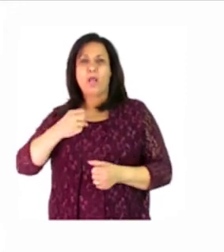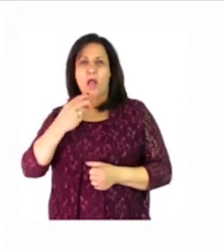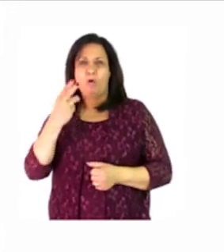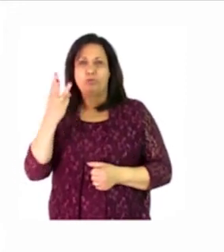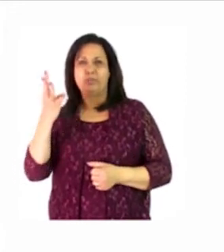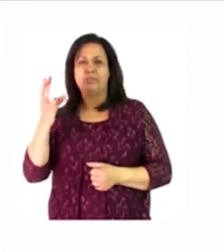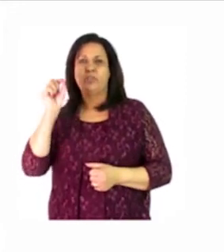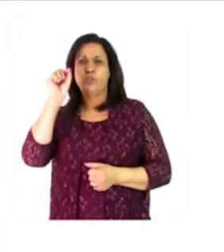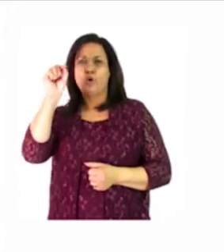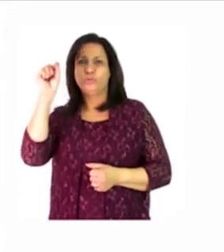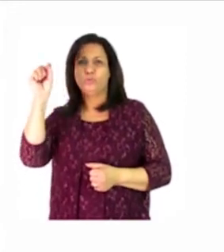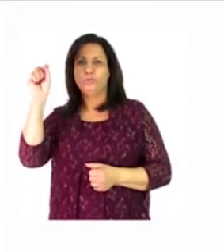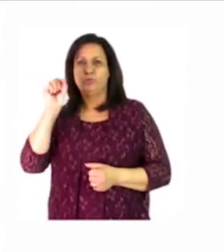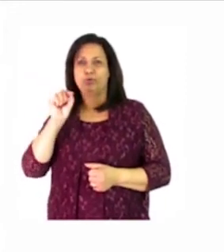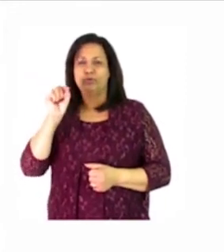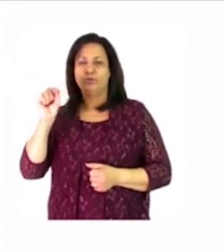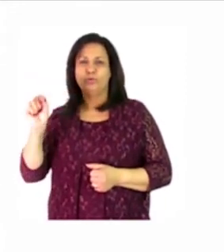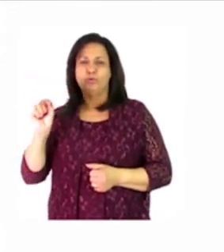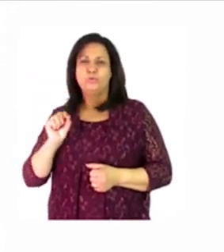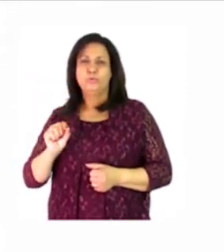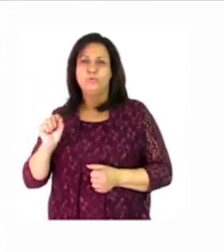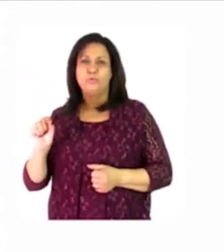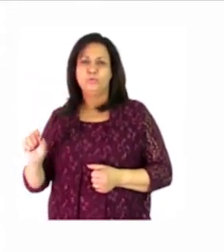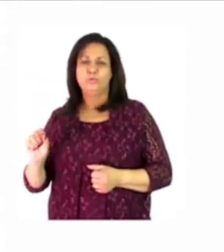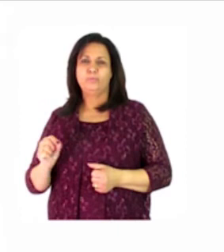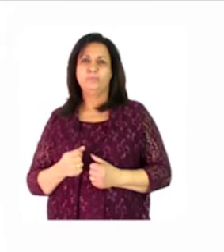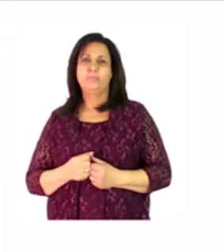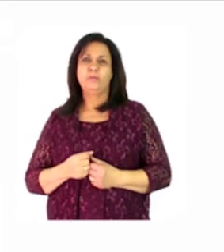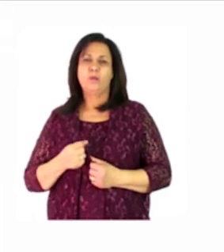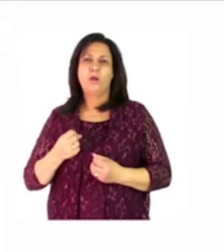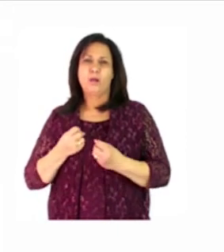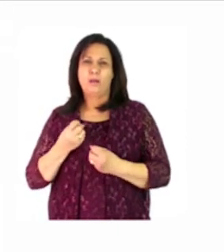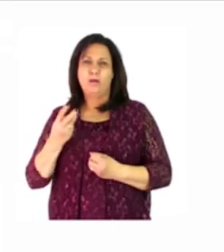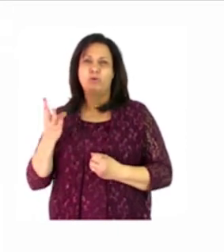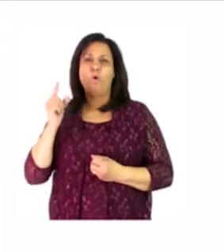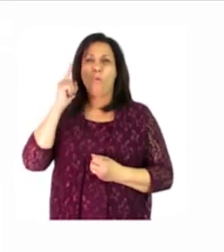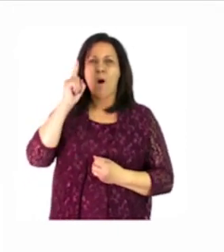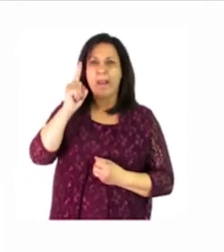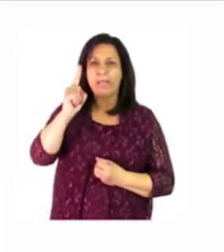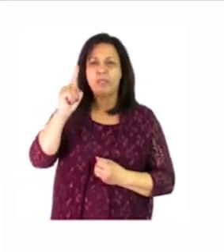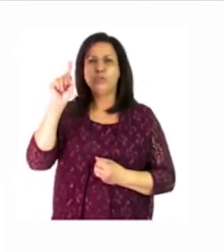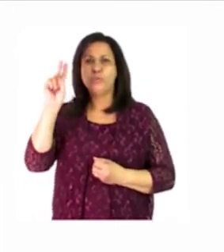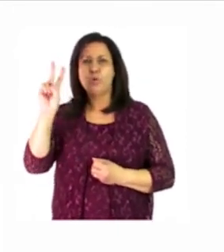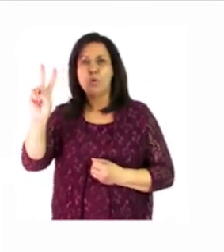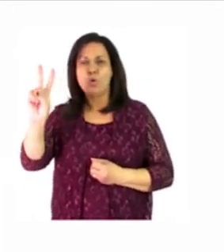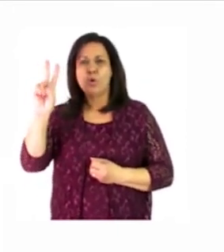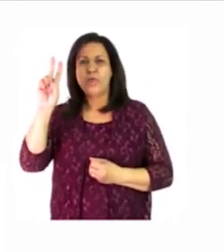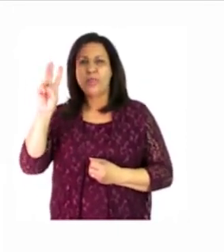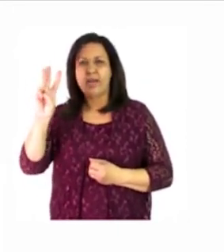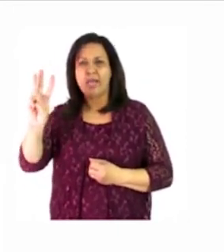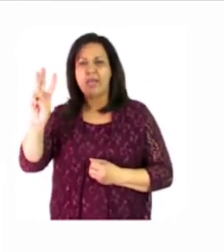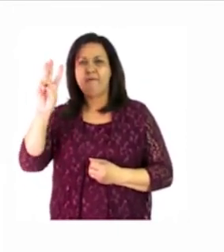dots that we can see. There is 1, 2,